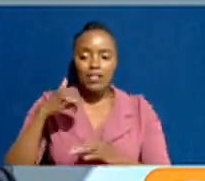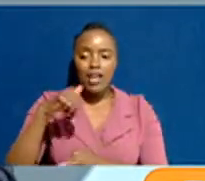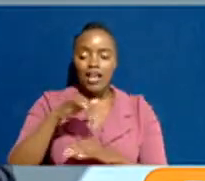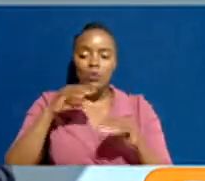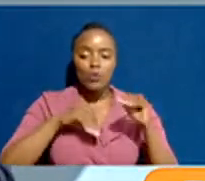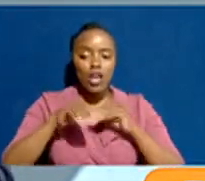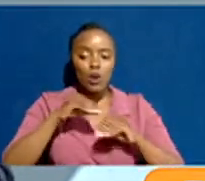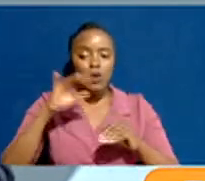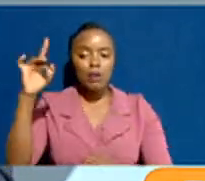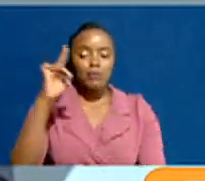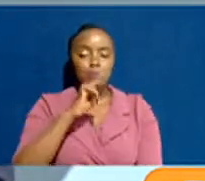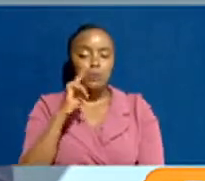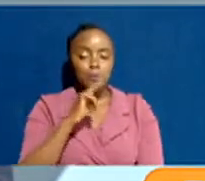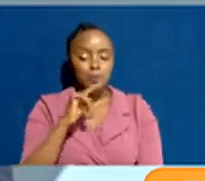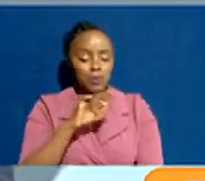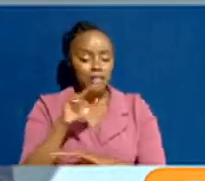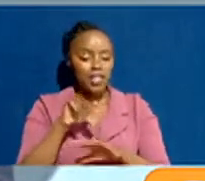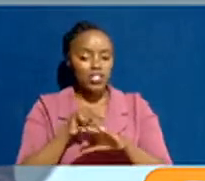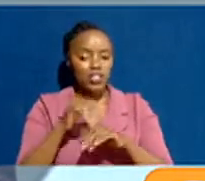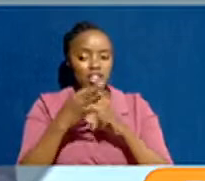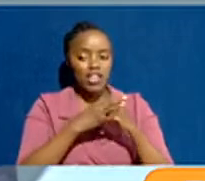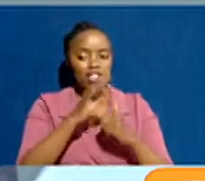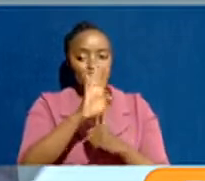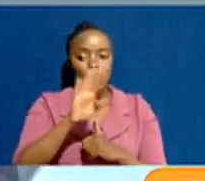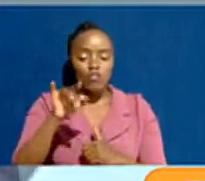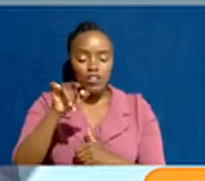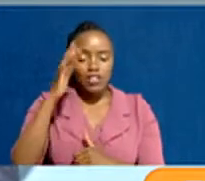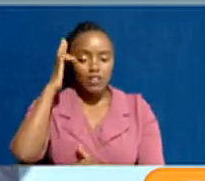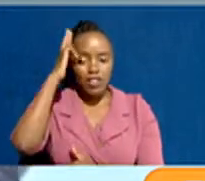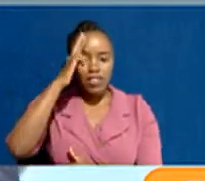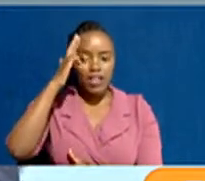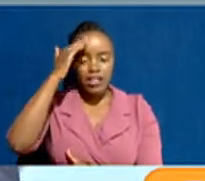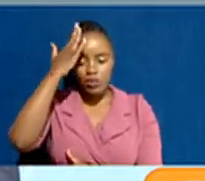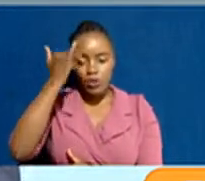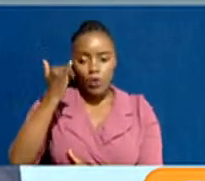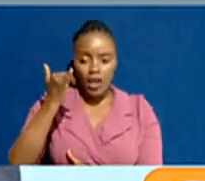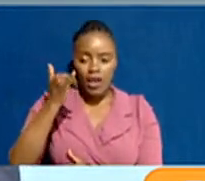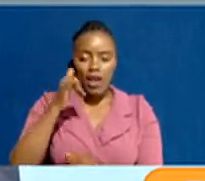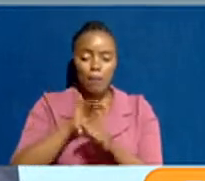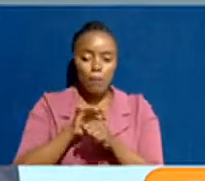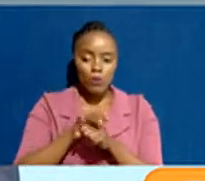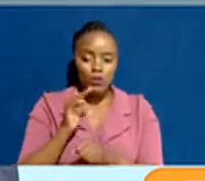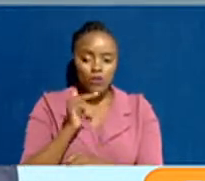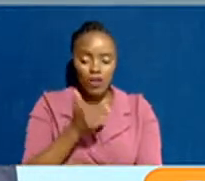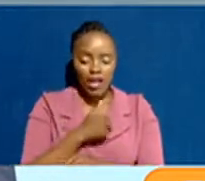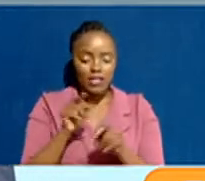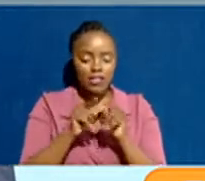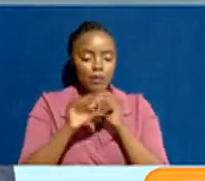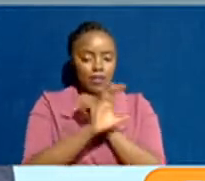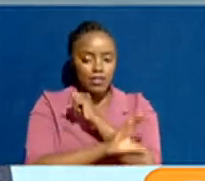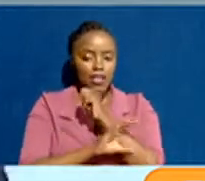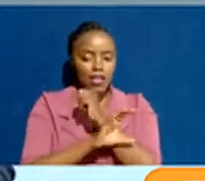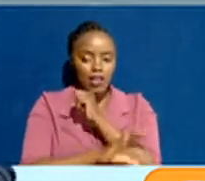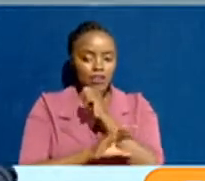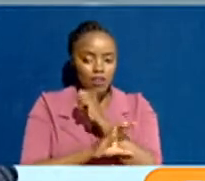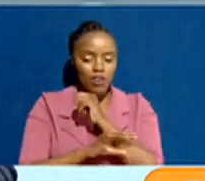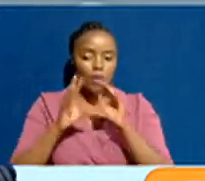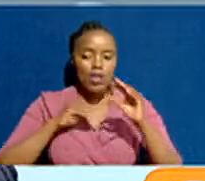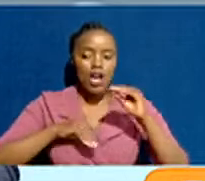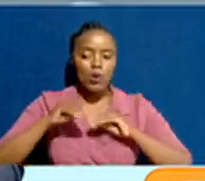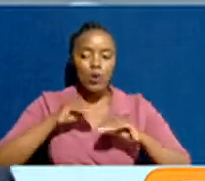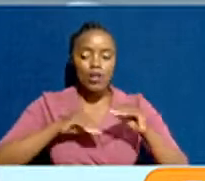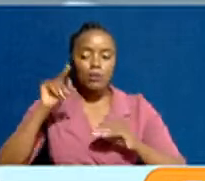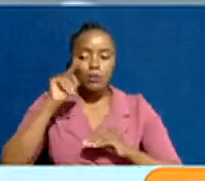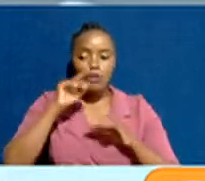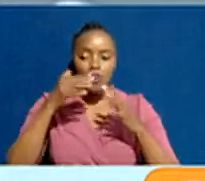corrupt nation. 844 was the reason that we as a country are super corrupt in